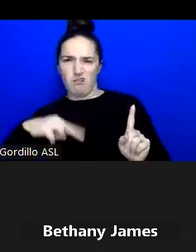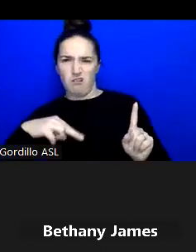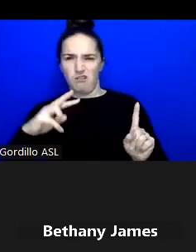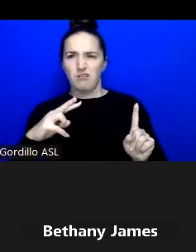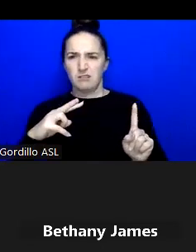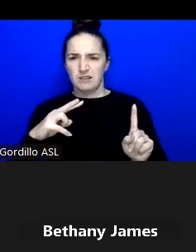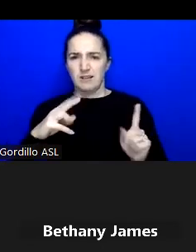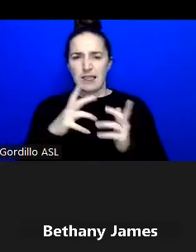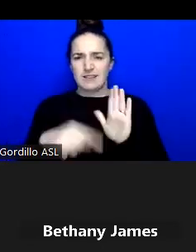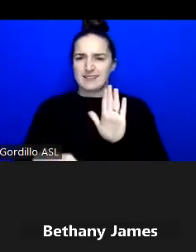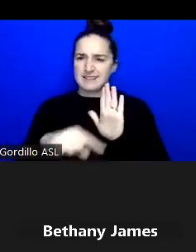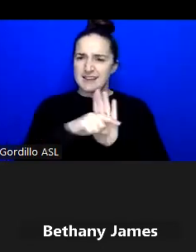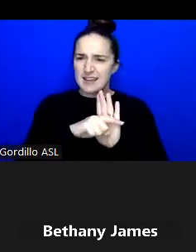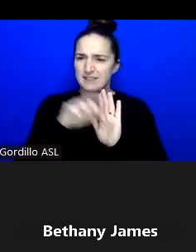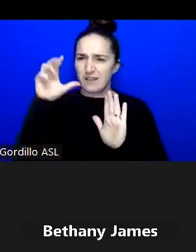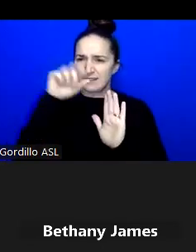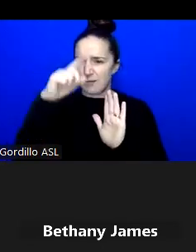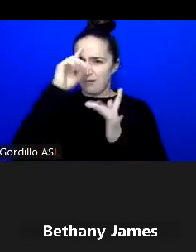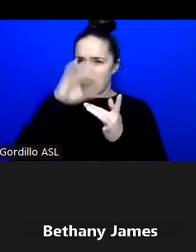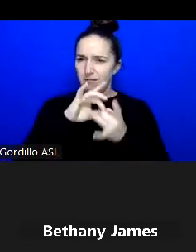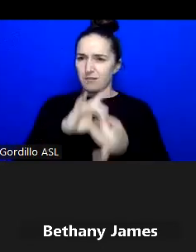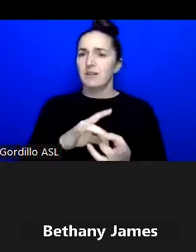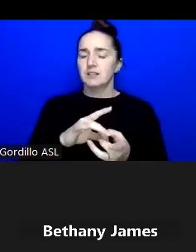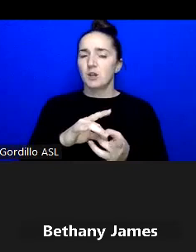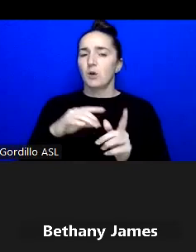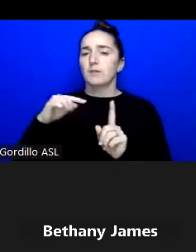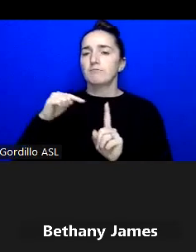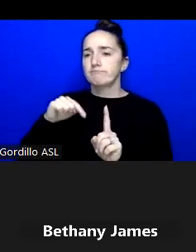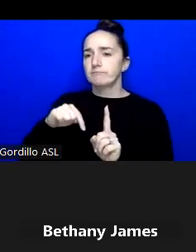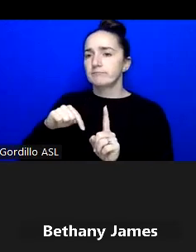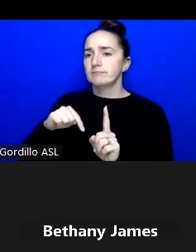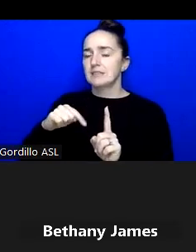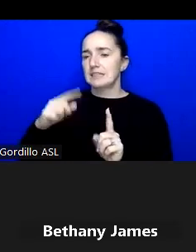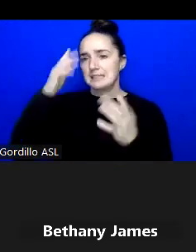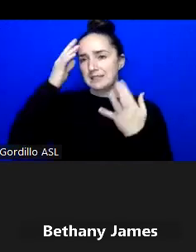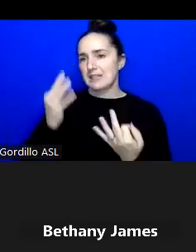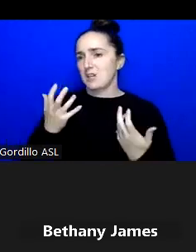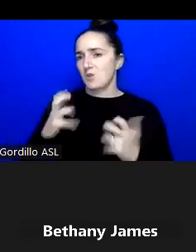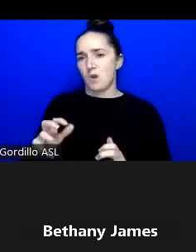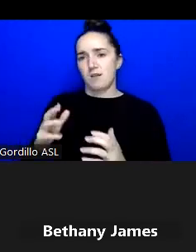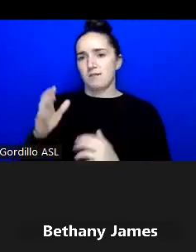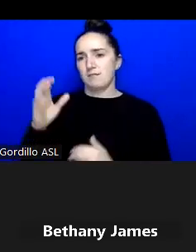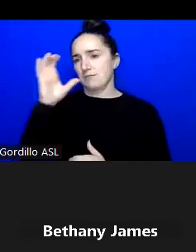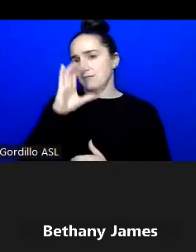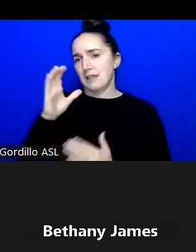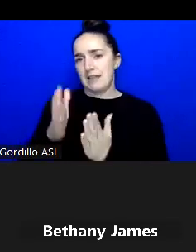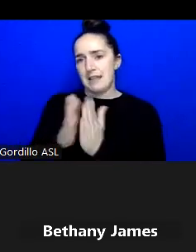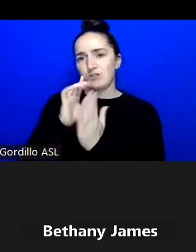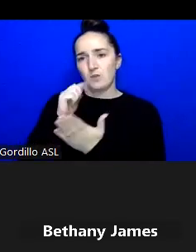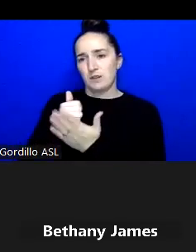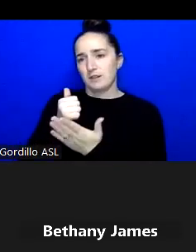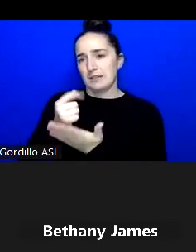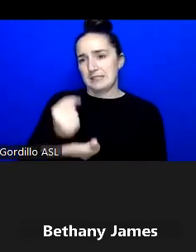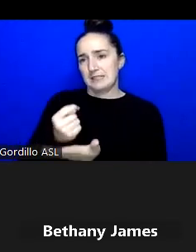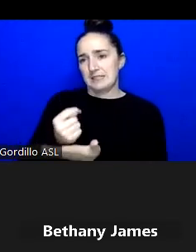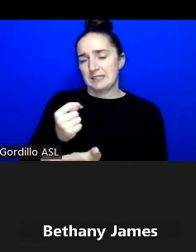be attached to that for some folks. So he decided that he didn't want to pursue any kind of treatment, but he was